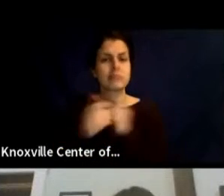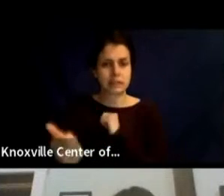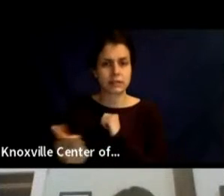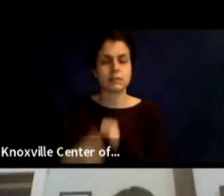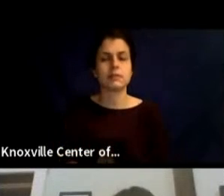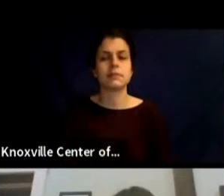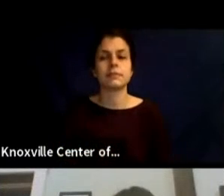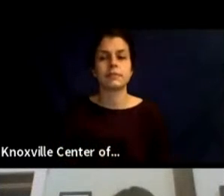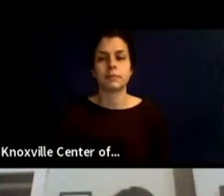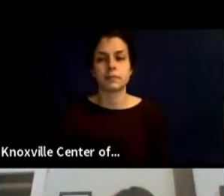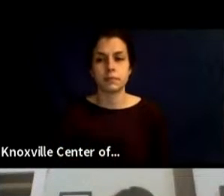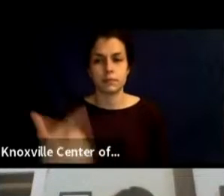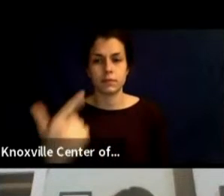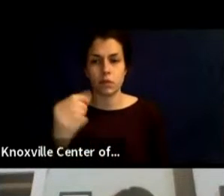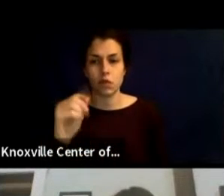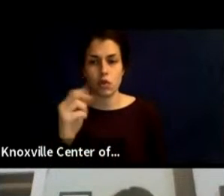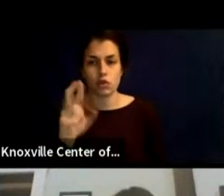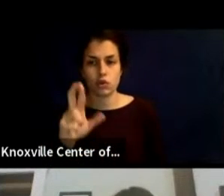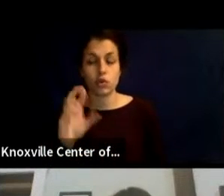passed